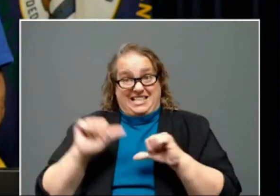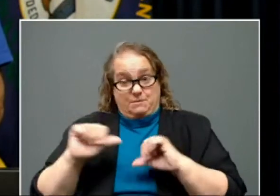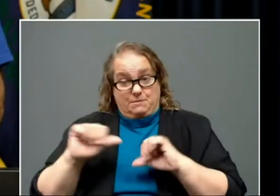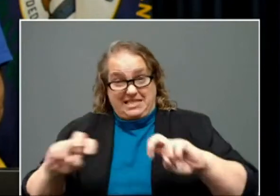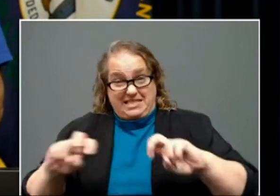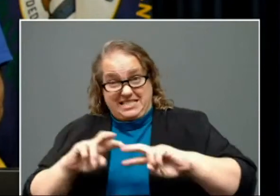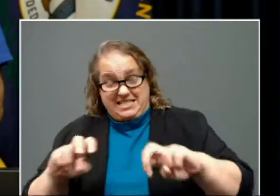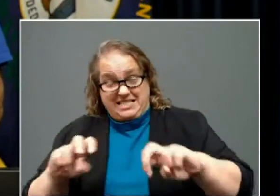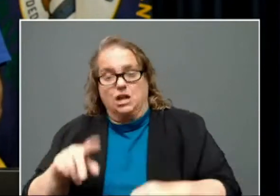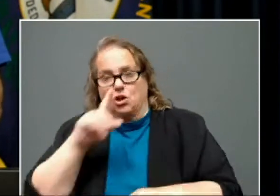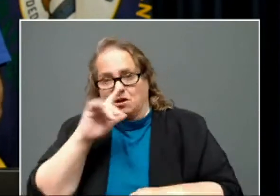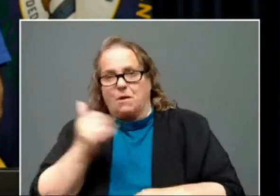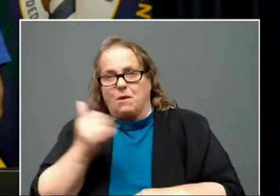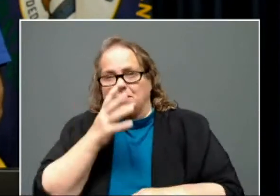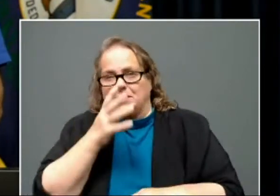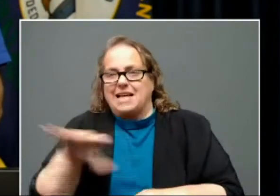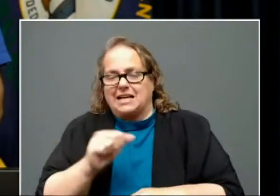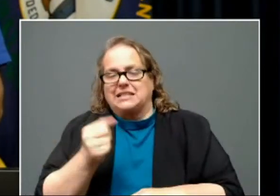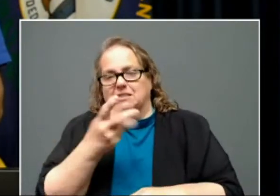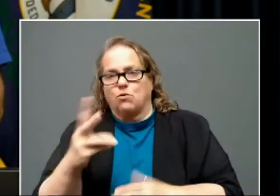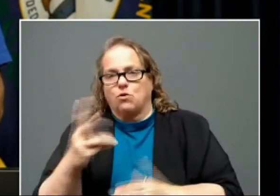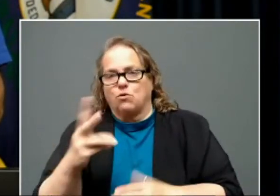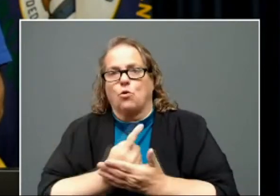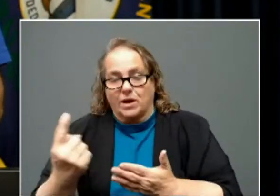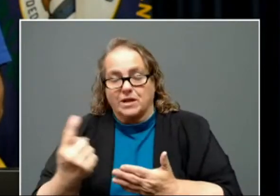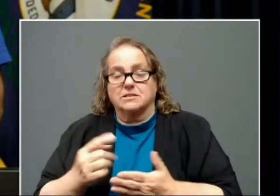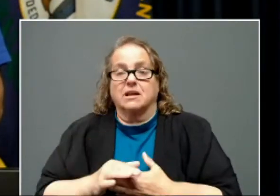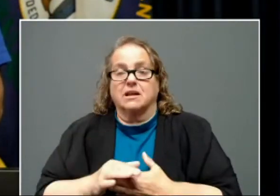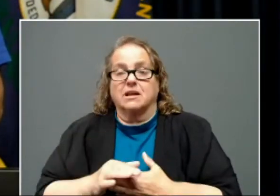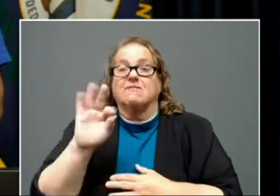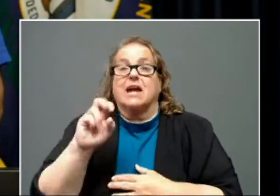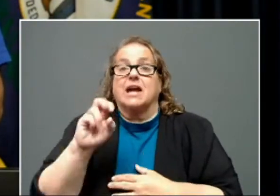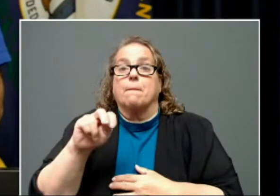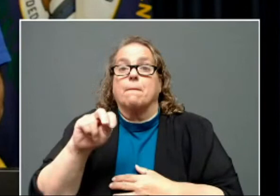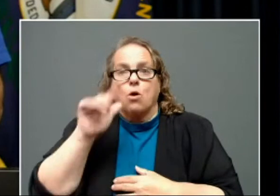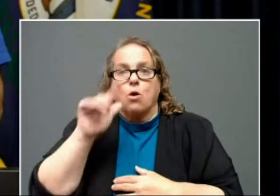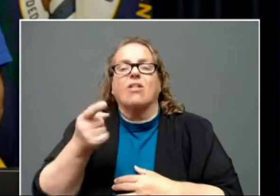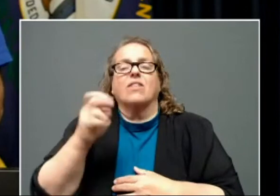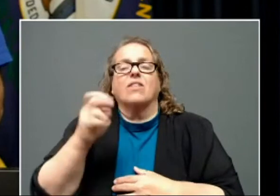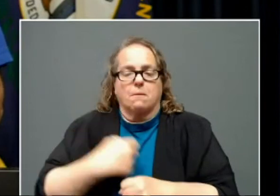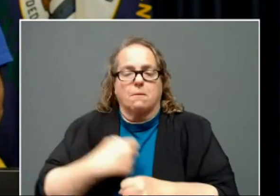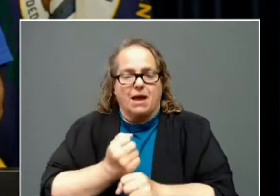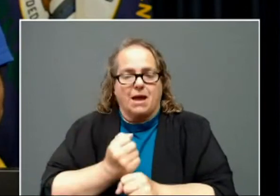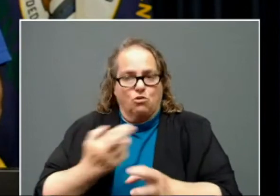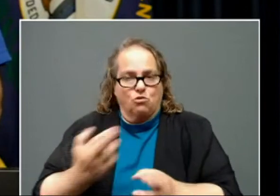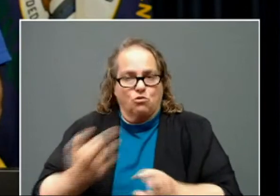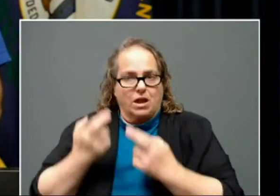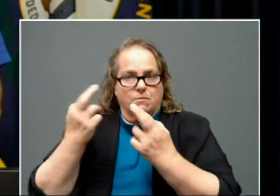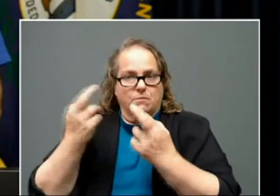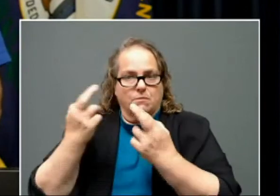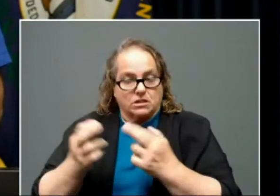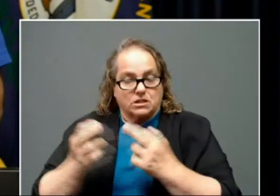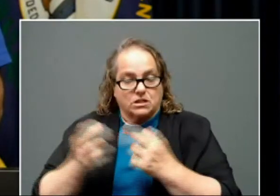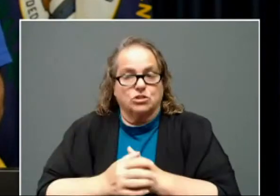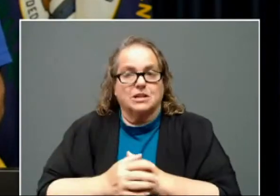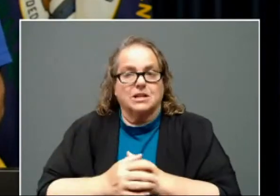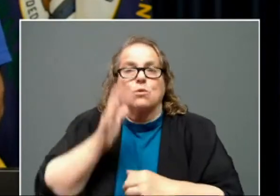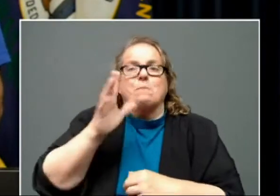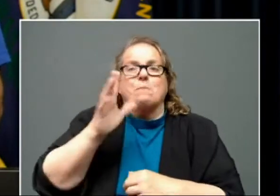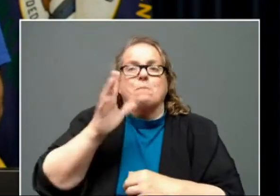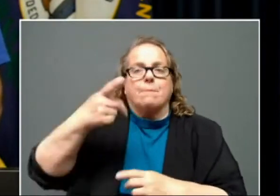which FEMA will make a recommendation. It'll ultimately be up to the federal